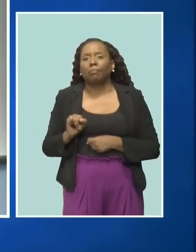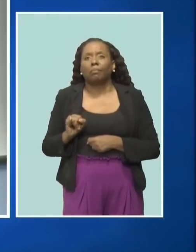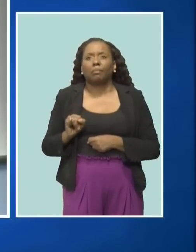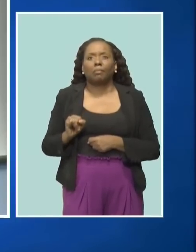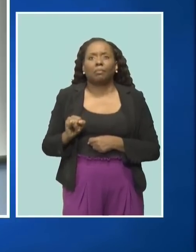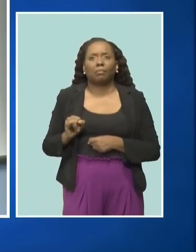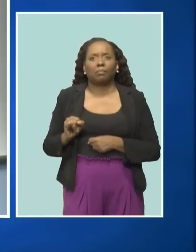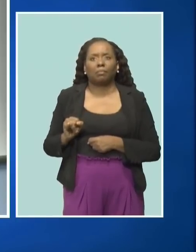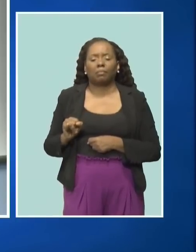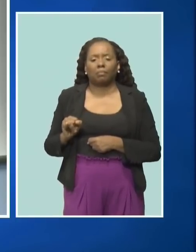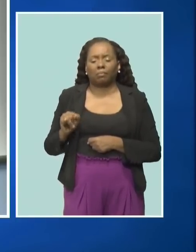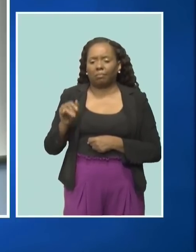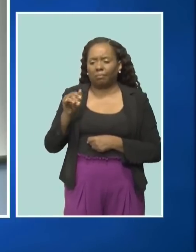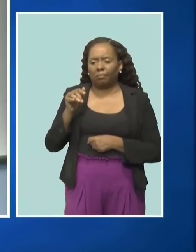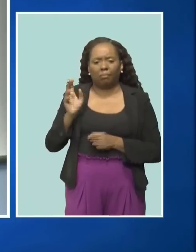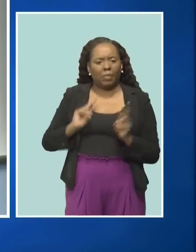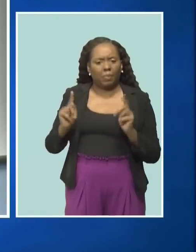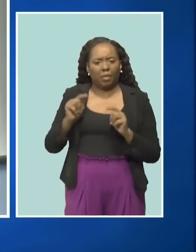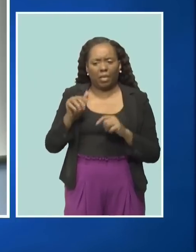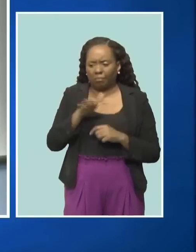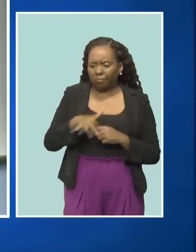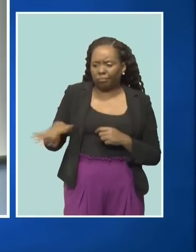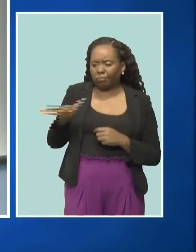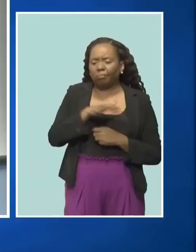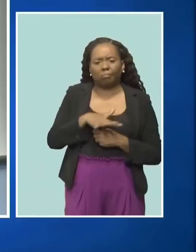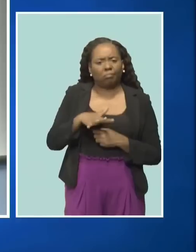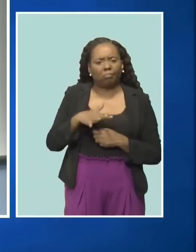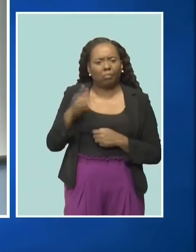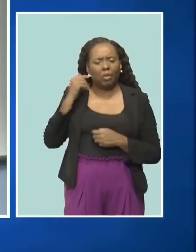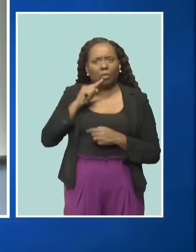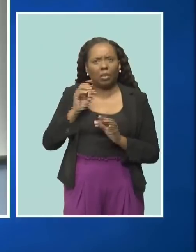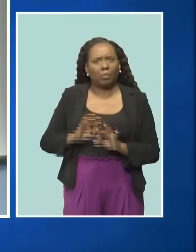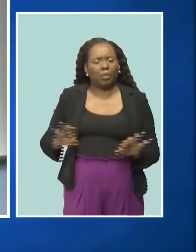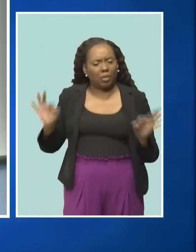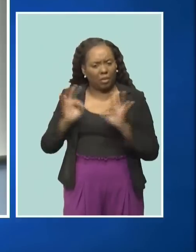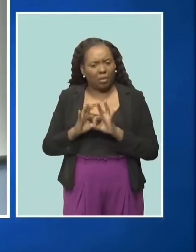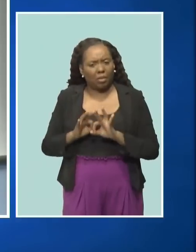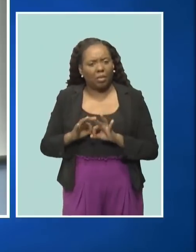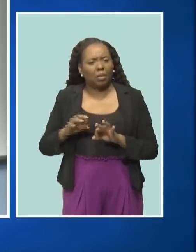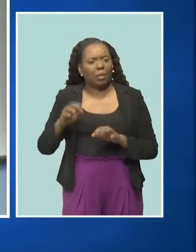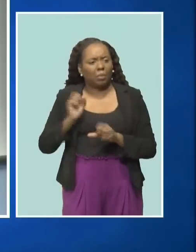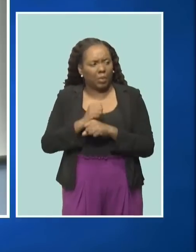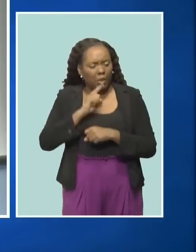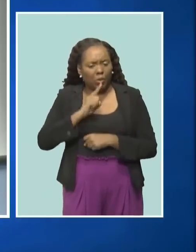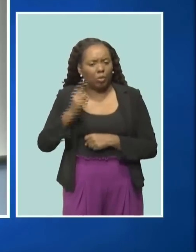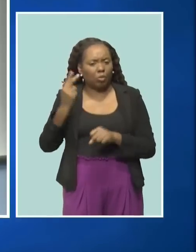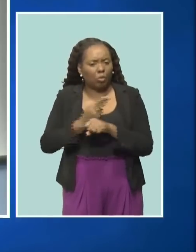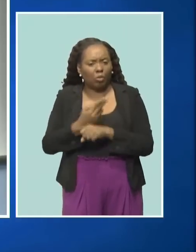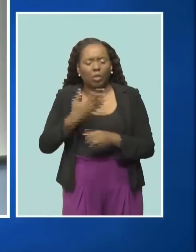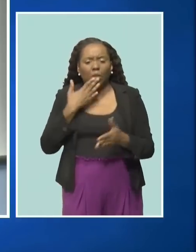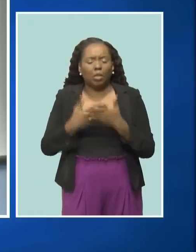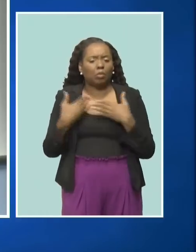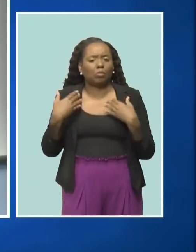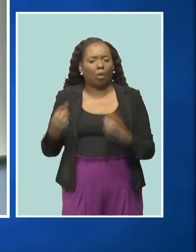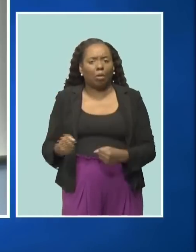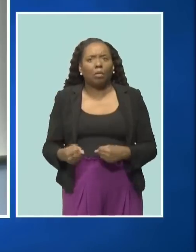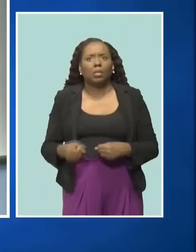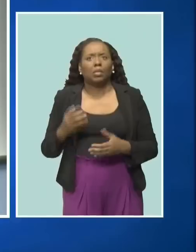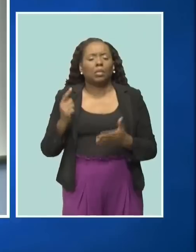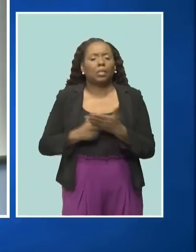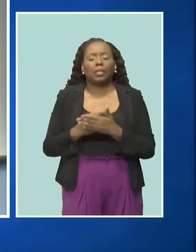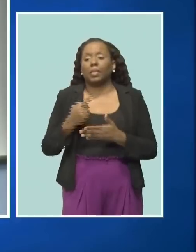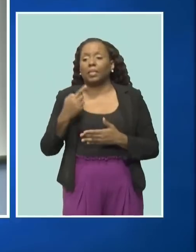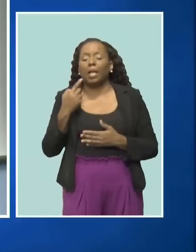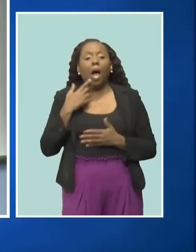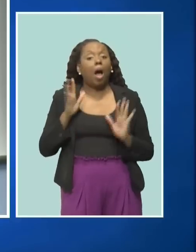that is necessary, or not using for certain kinds of transactions very insecure networks. So you find some free open Wi-Fi and you say,